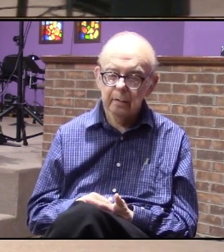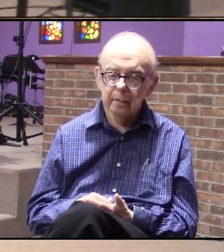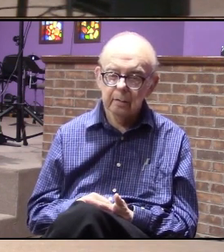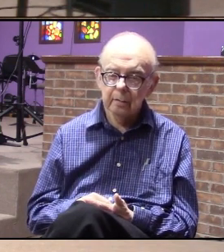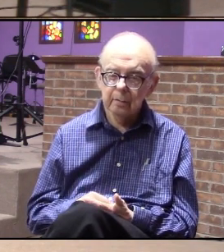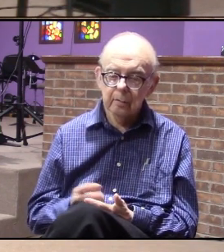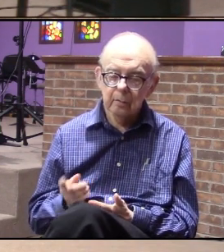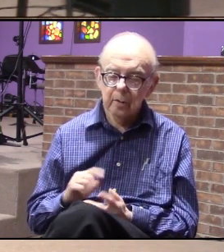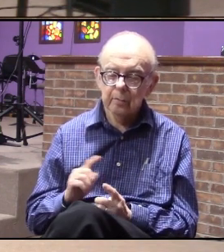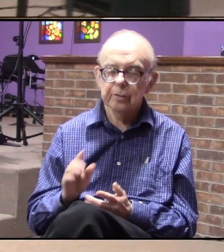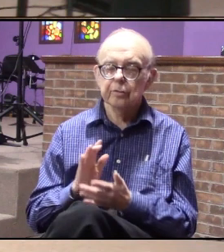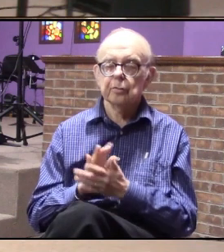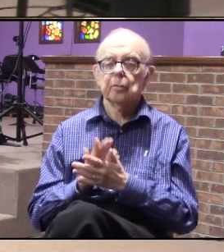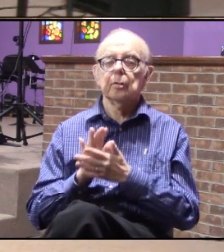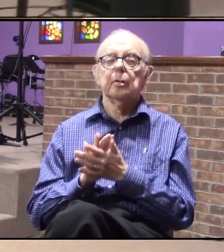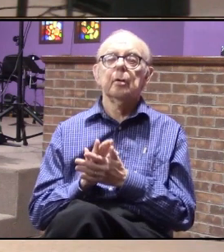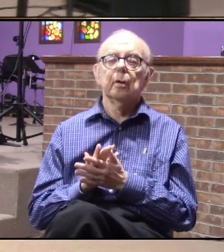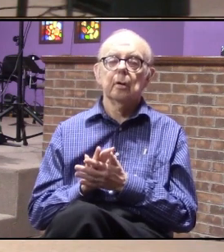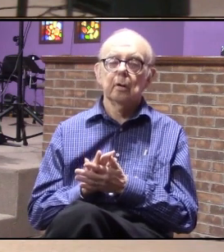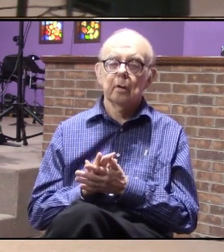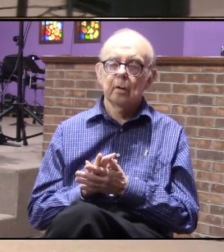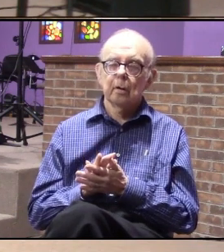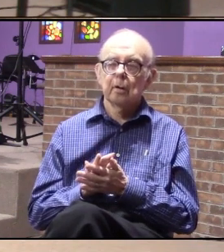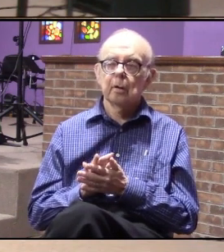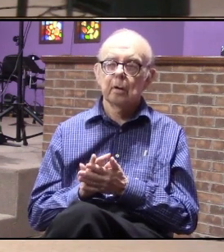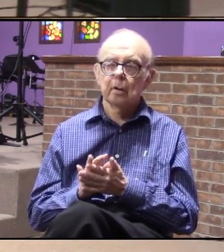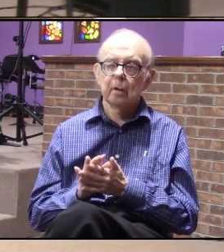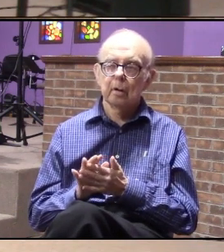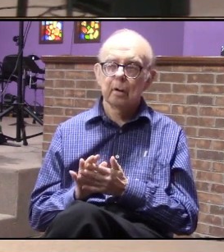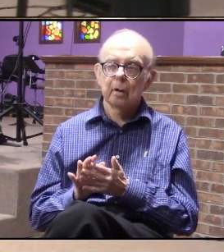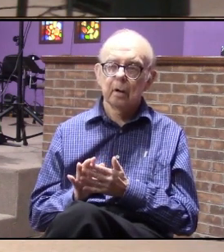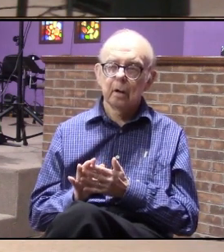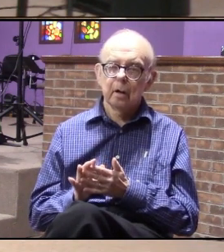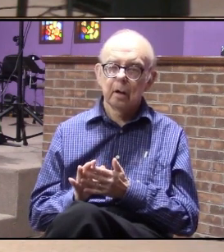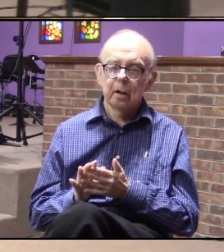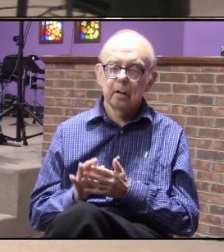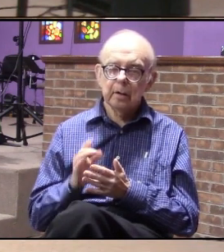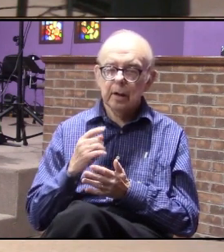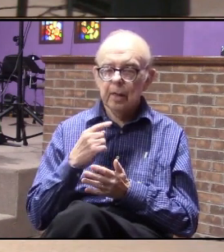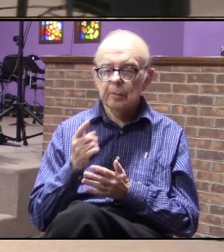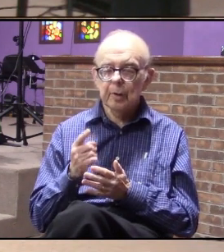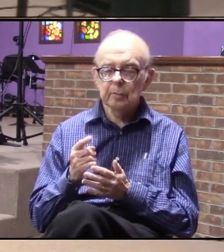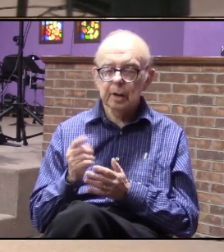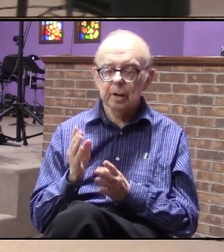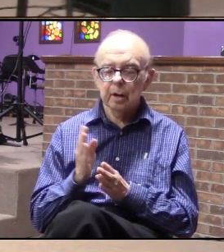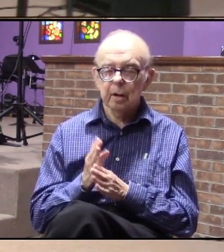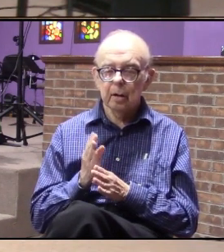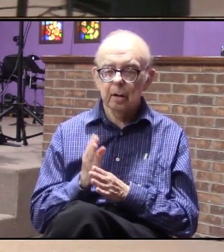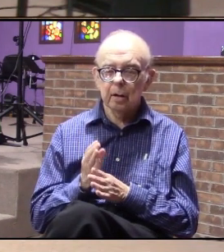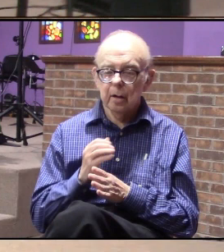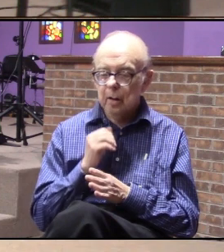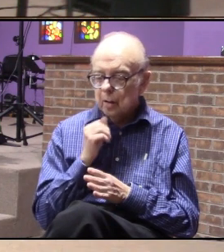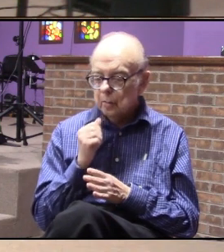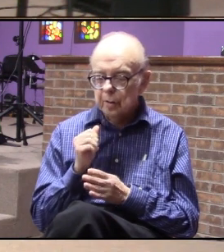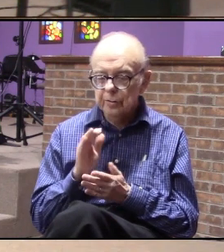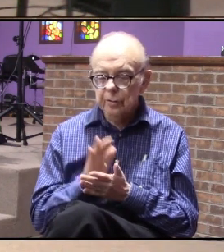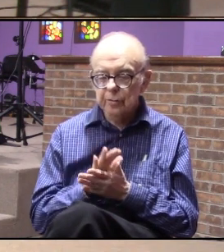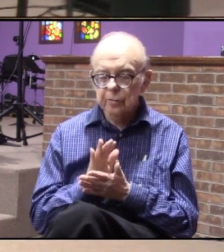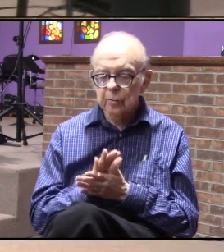I went to school, it was the public bus was the school